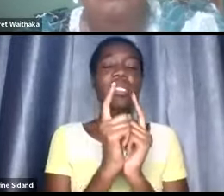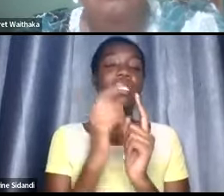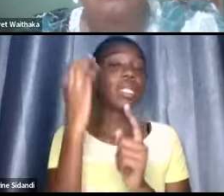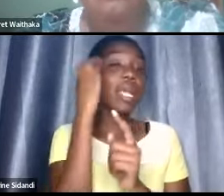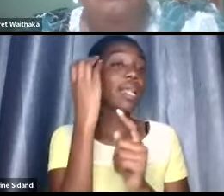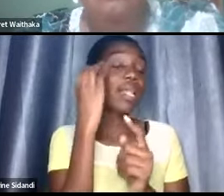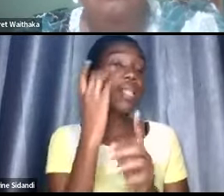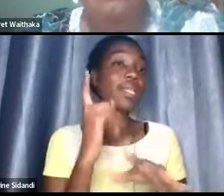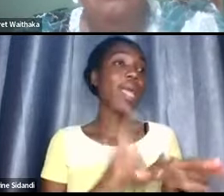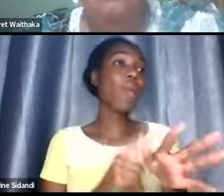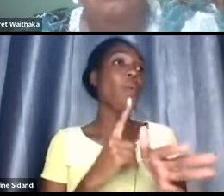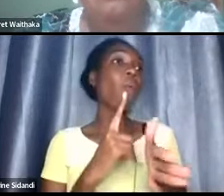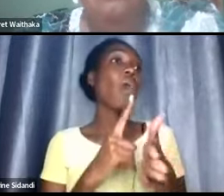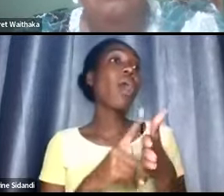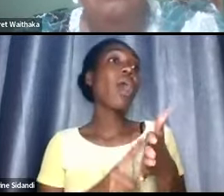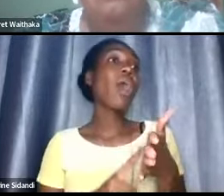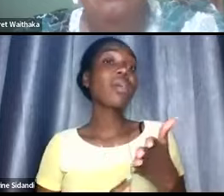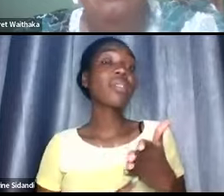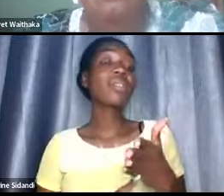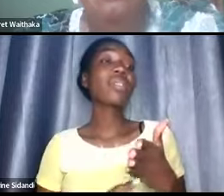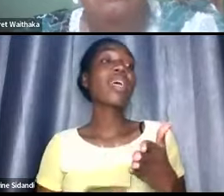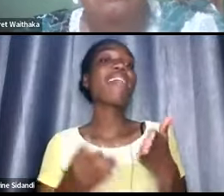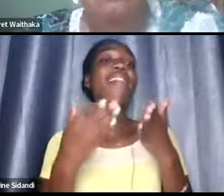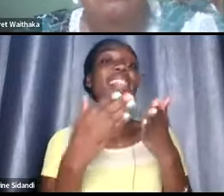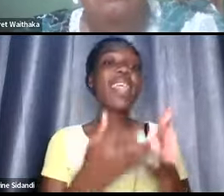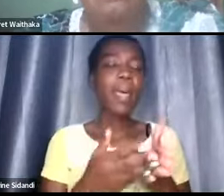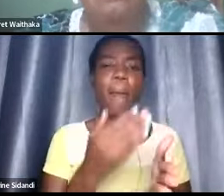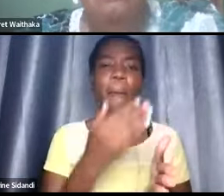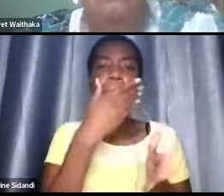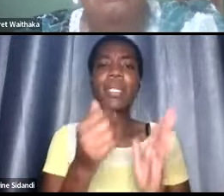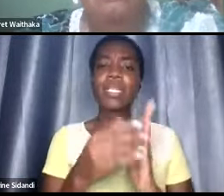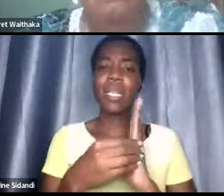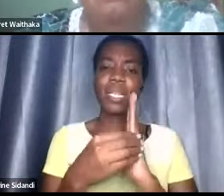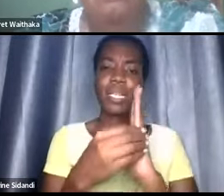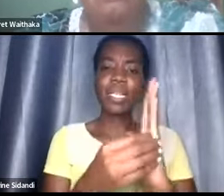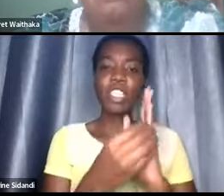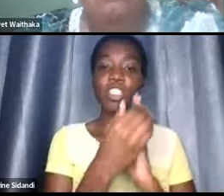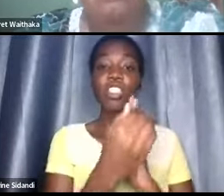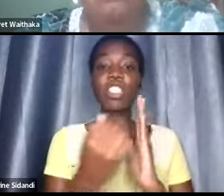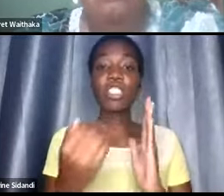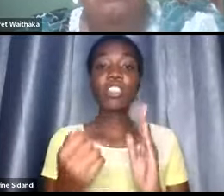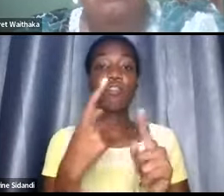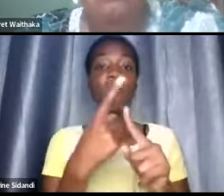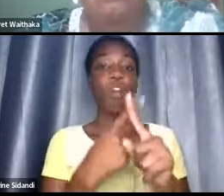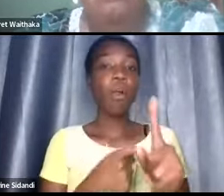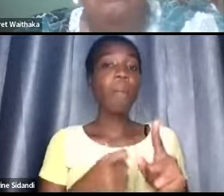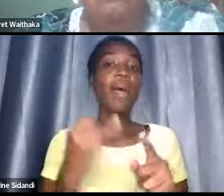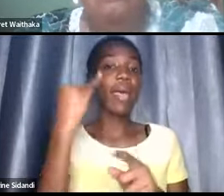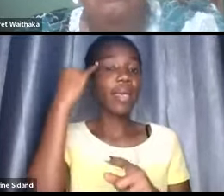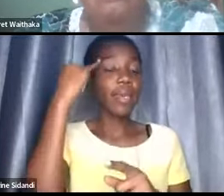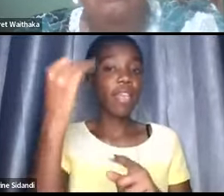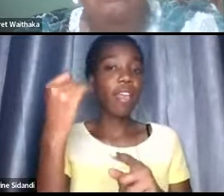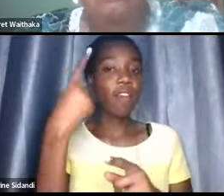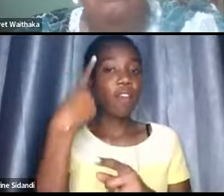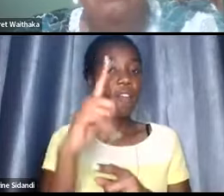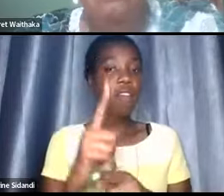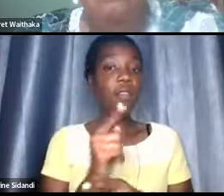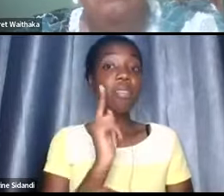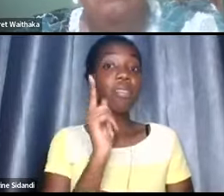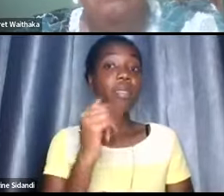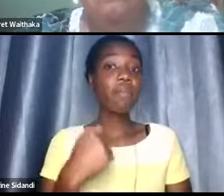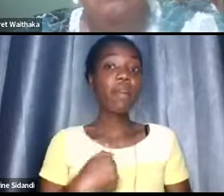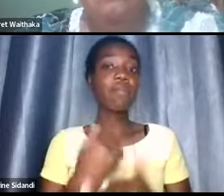is existing, instead of leading our kids from the idea of they have something that they can